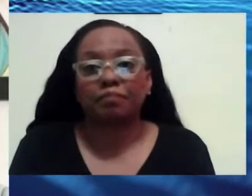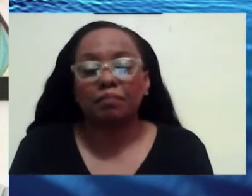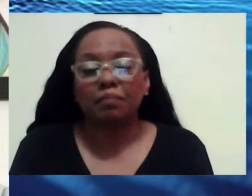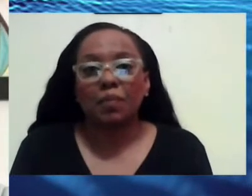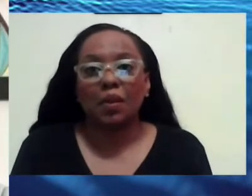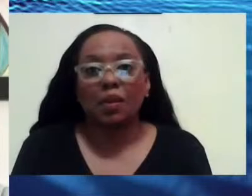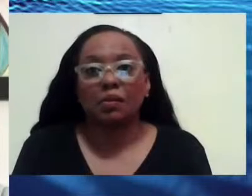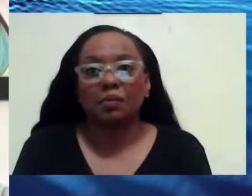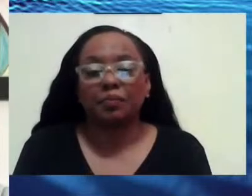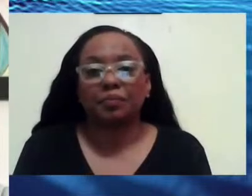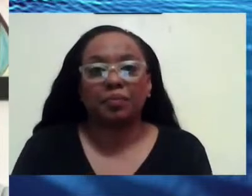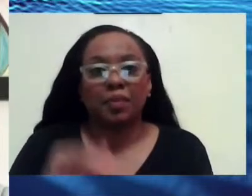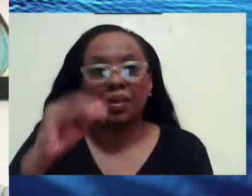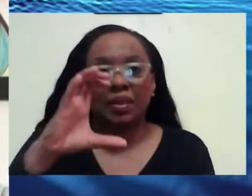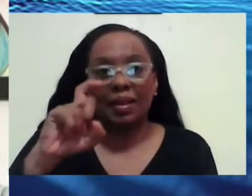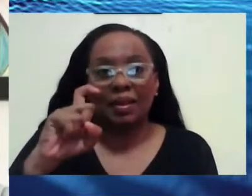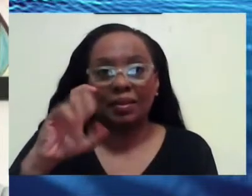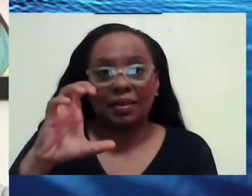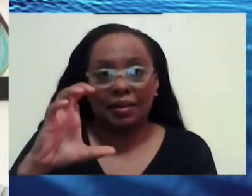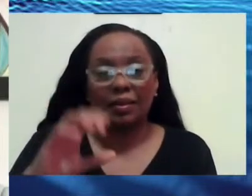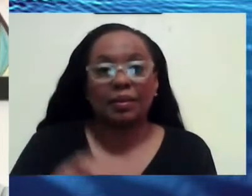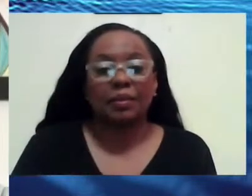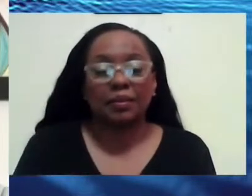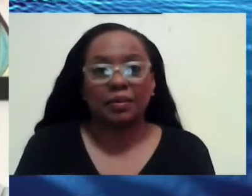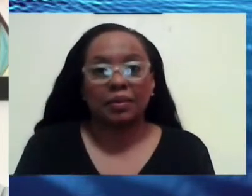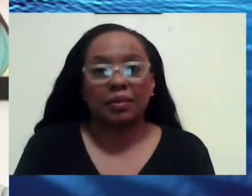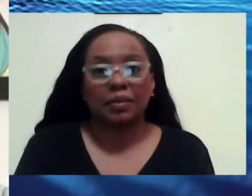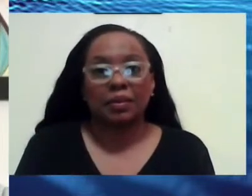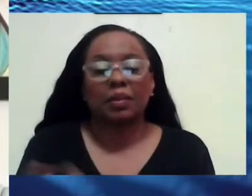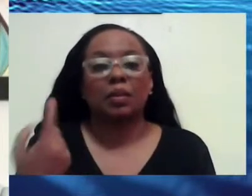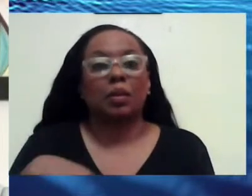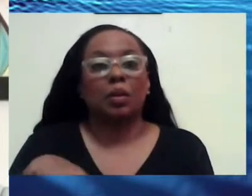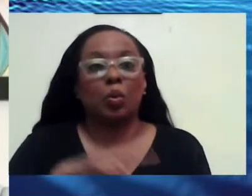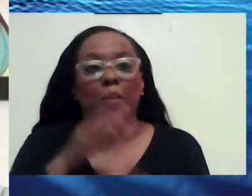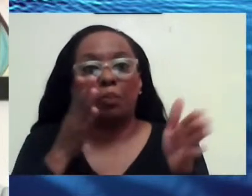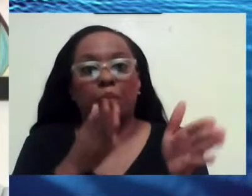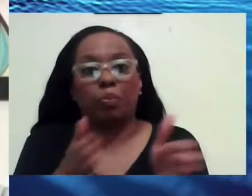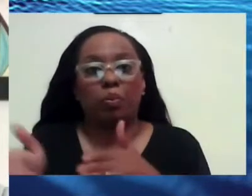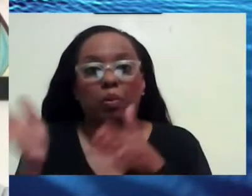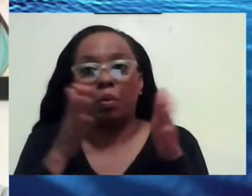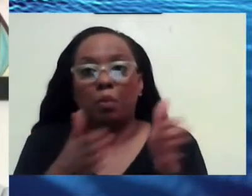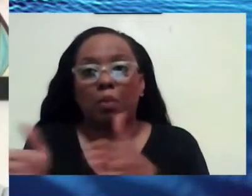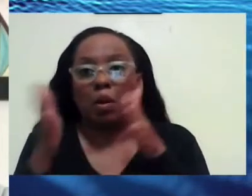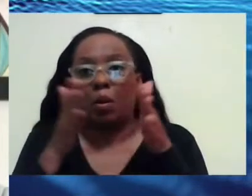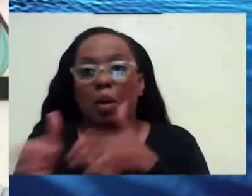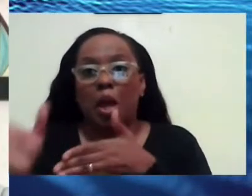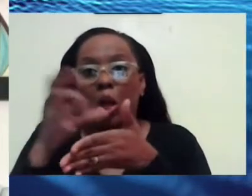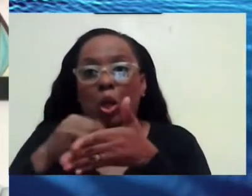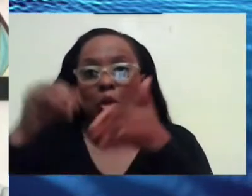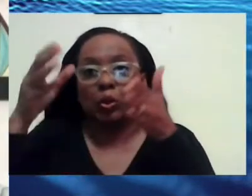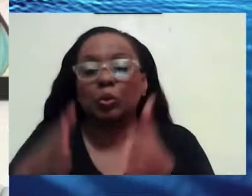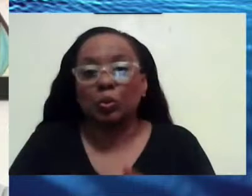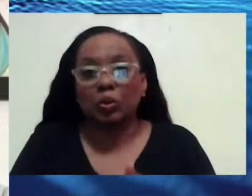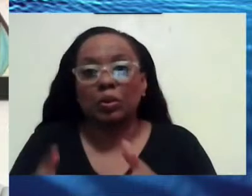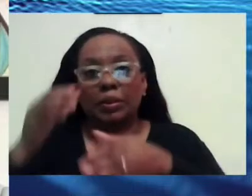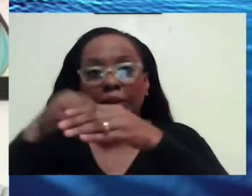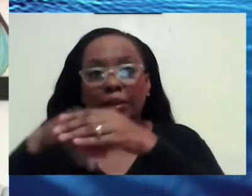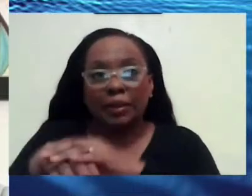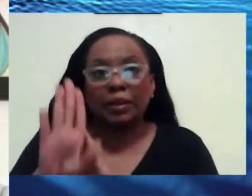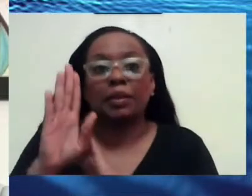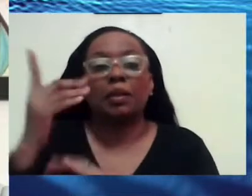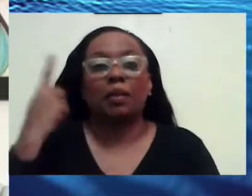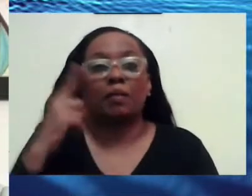CXCs, as you know, we would have prepared for students going back in who would have been doing examinations, and in particular practical examinations